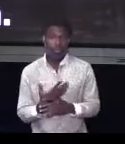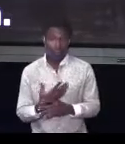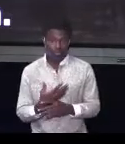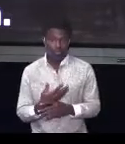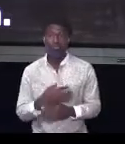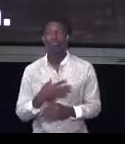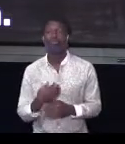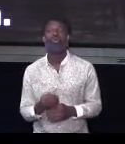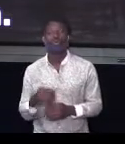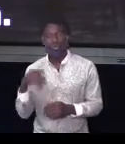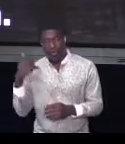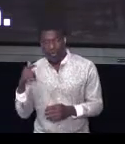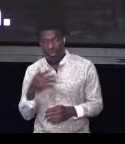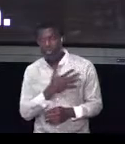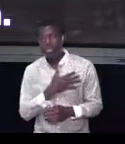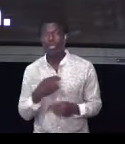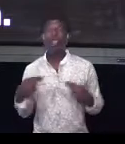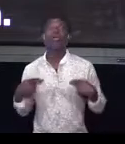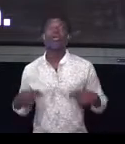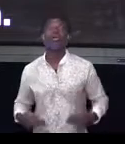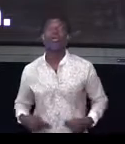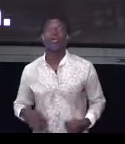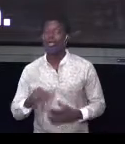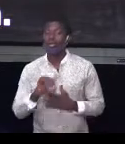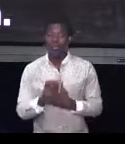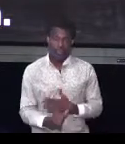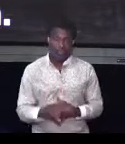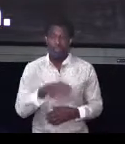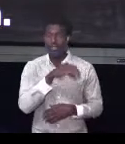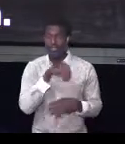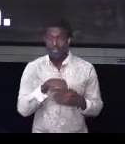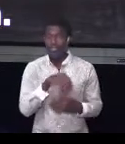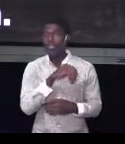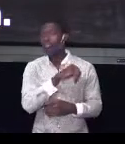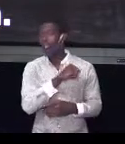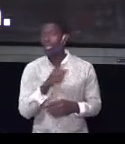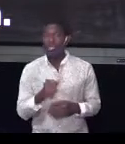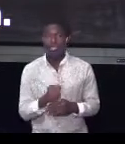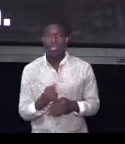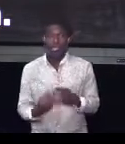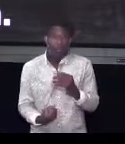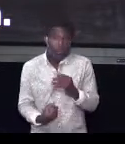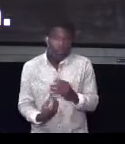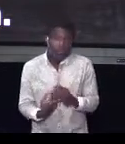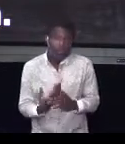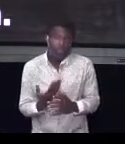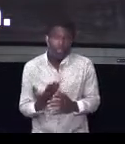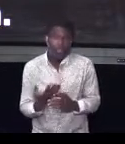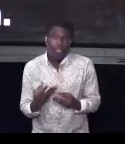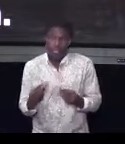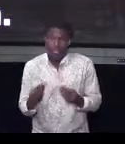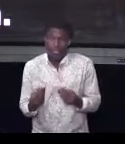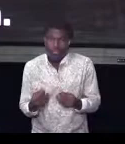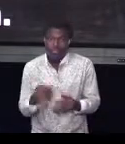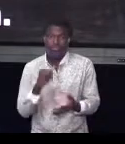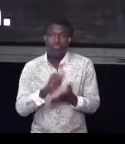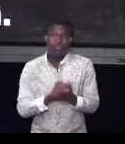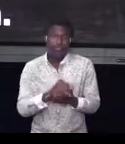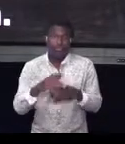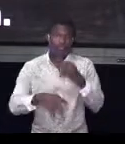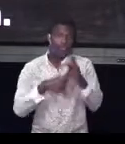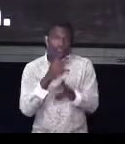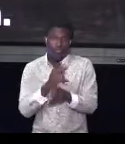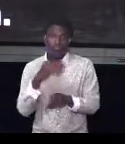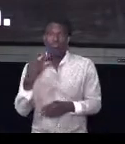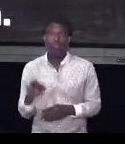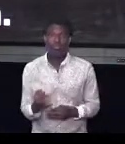healthy and green. Just like the first picture that I showed to you, it shows and is a proof that